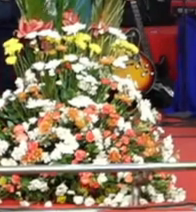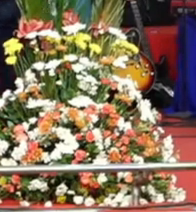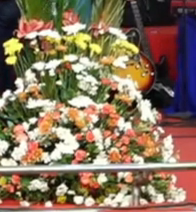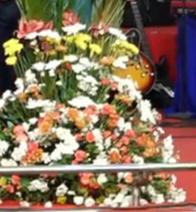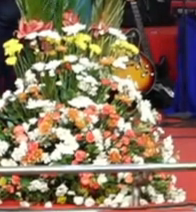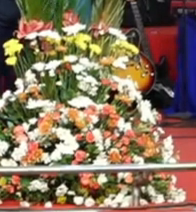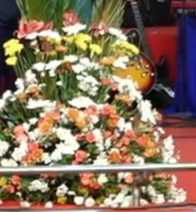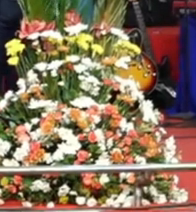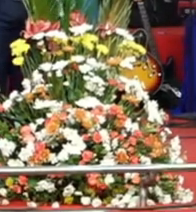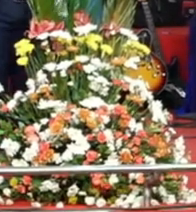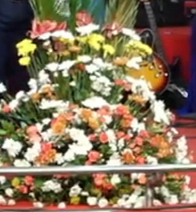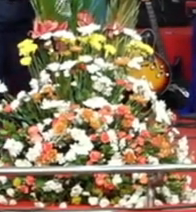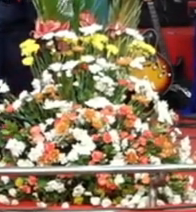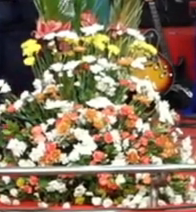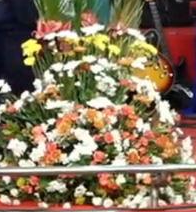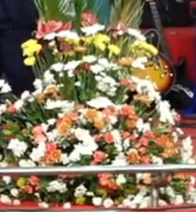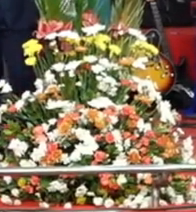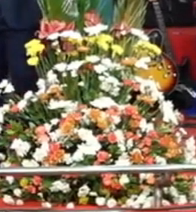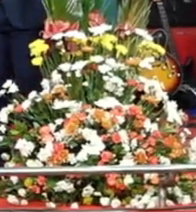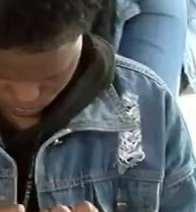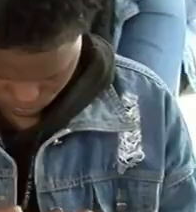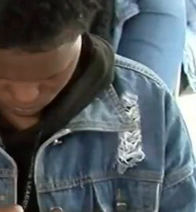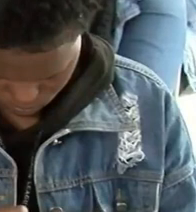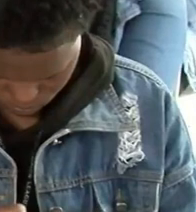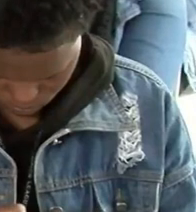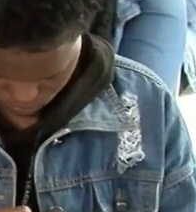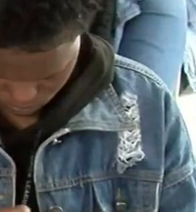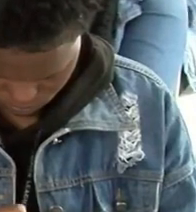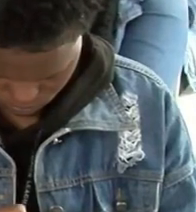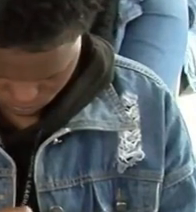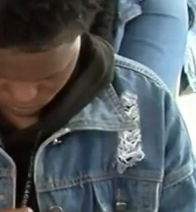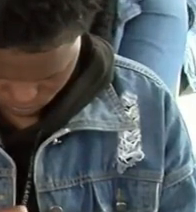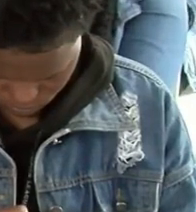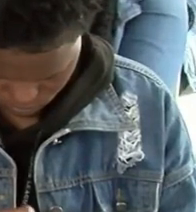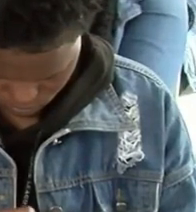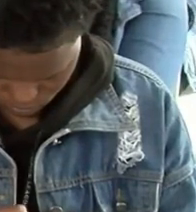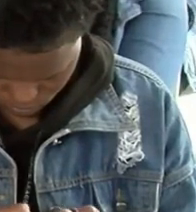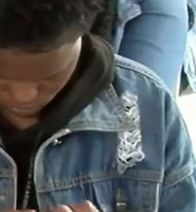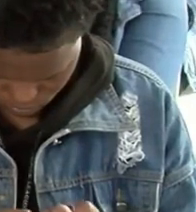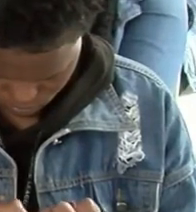and beyond, that your investment, I want to assure you